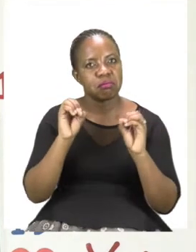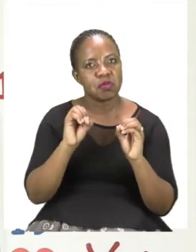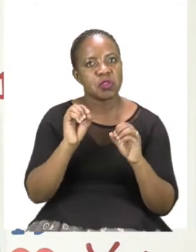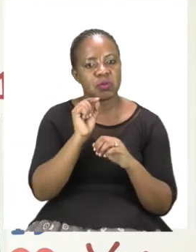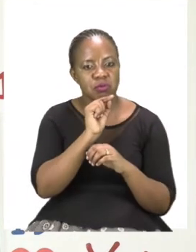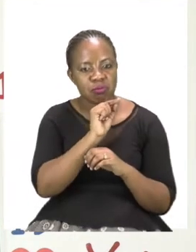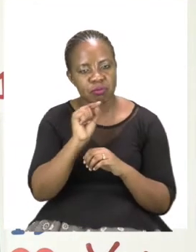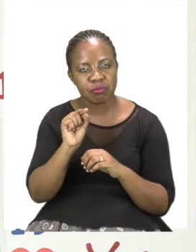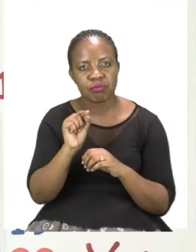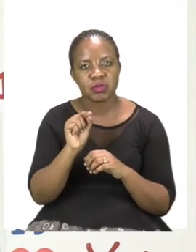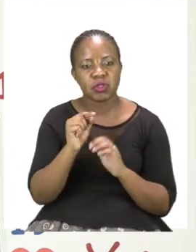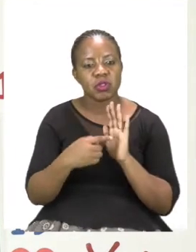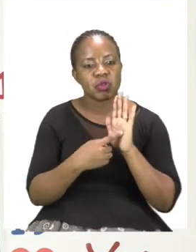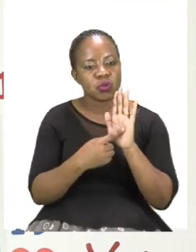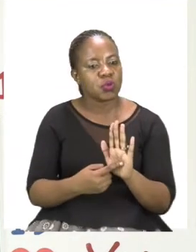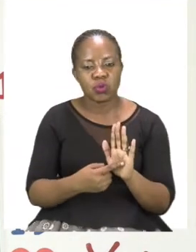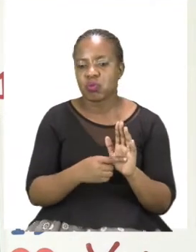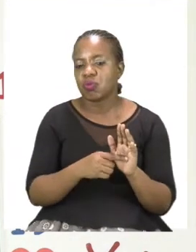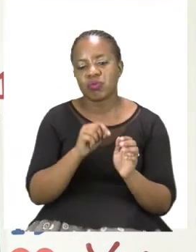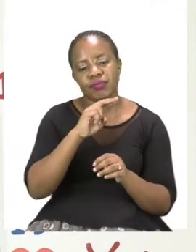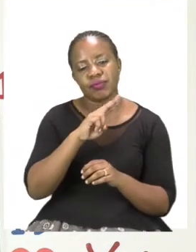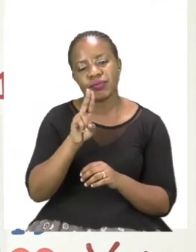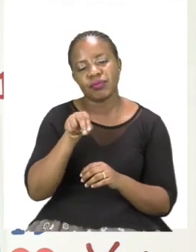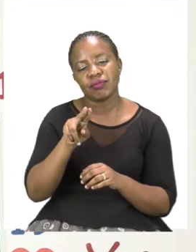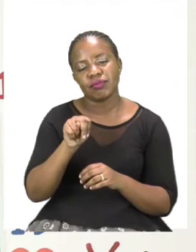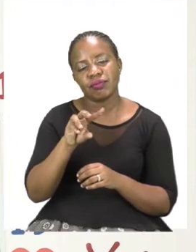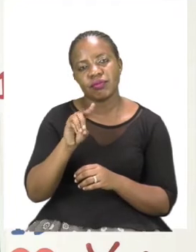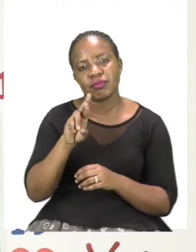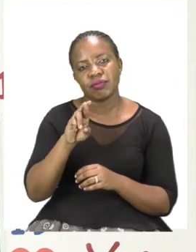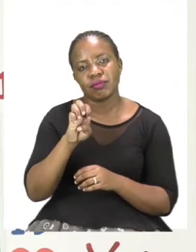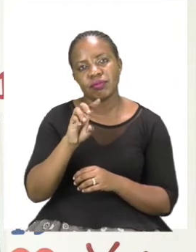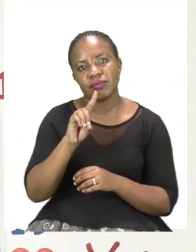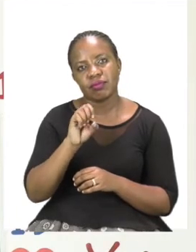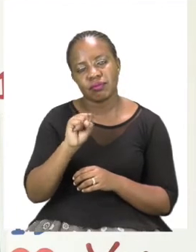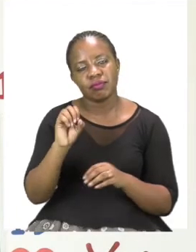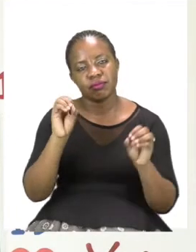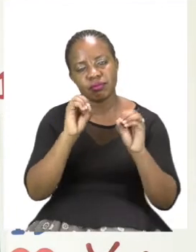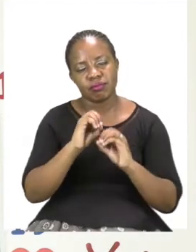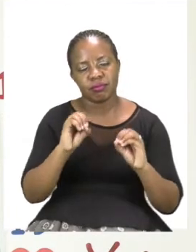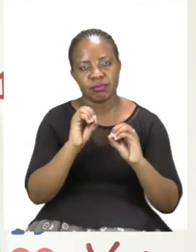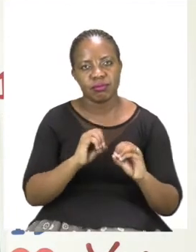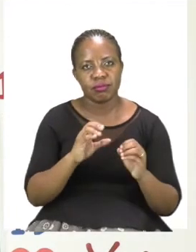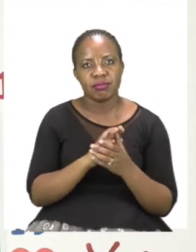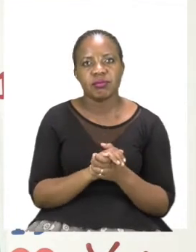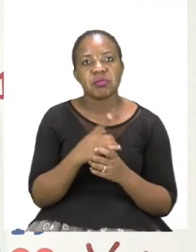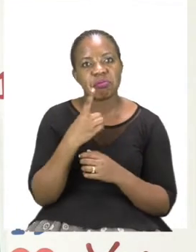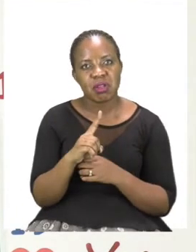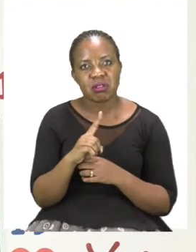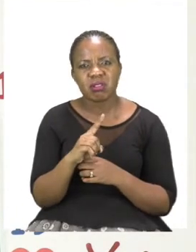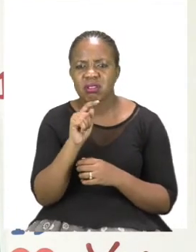to say that there is nothing for the hundreds. But there is something for the